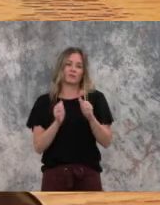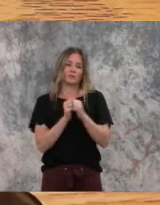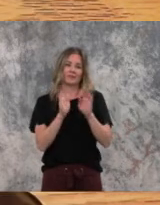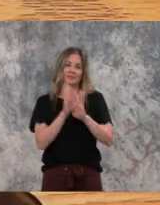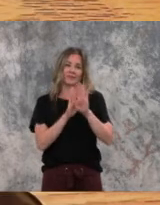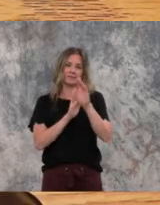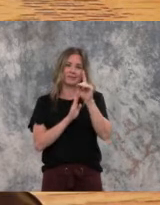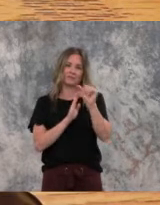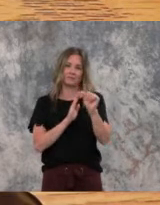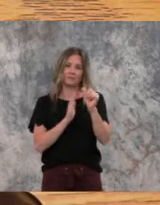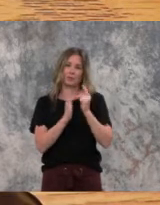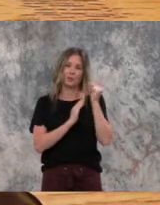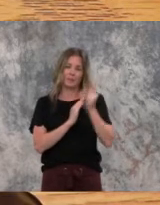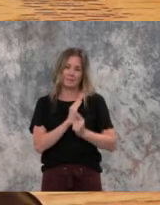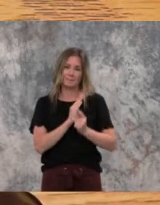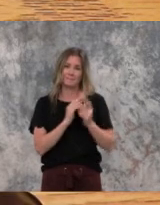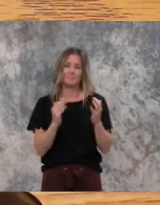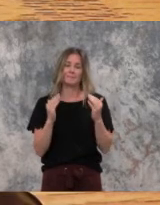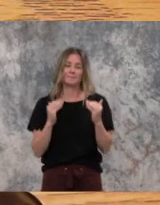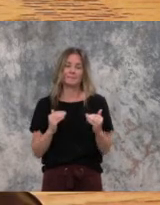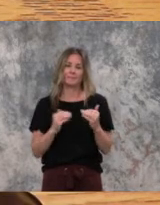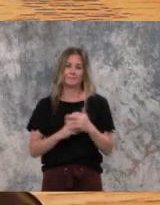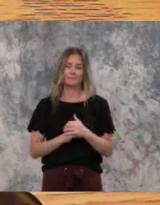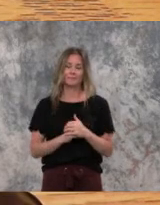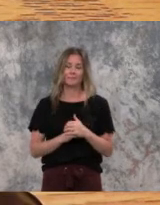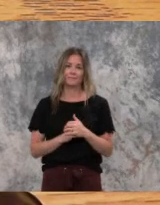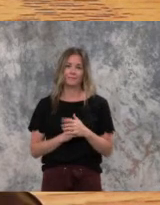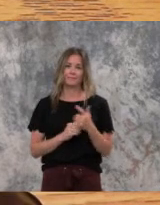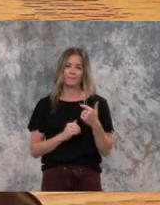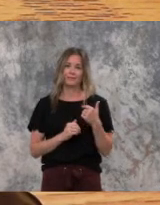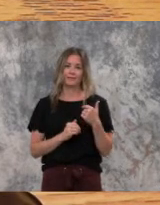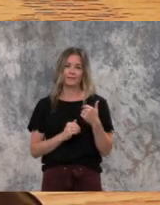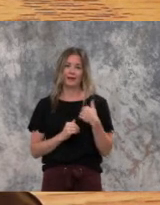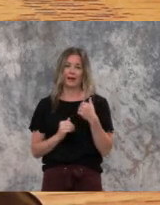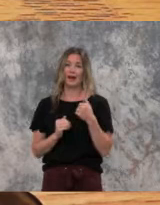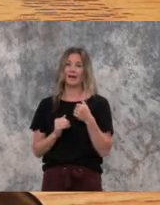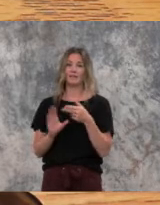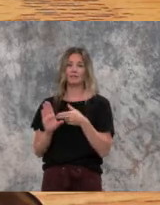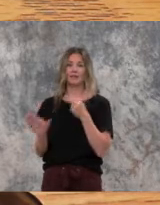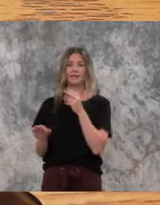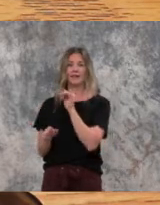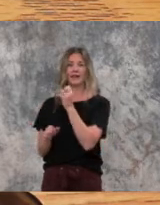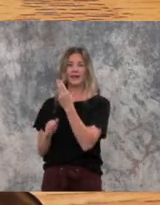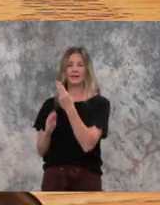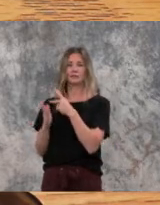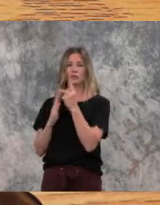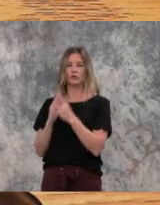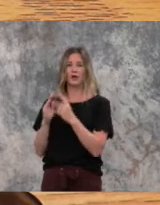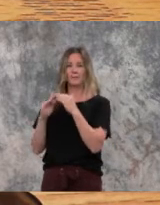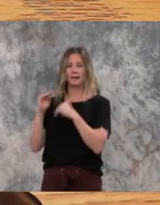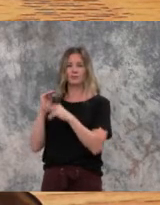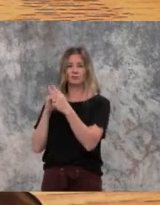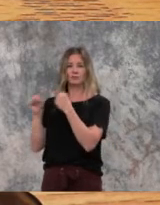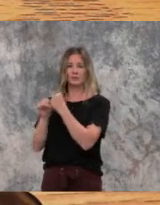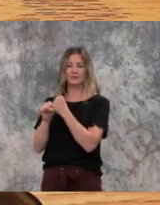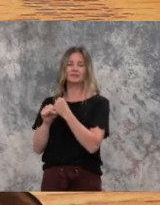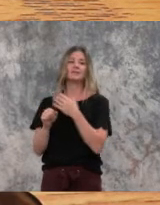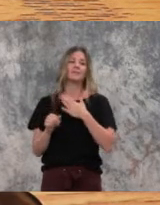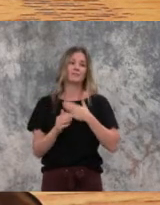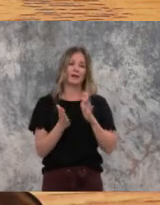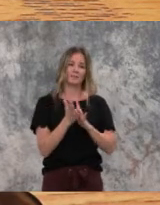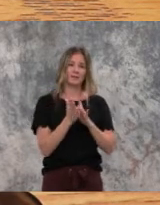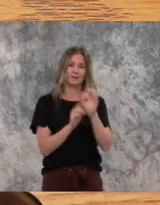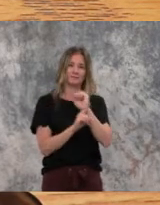Developmental Disabilities program. I have left the AISH program less than 2 years ago. My medical condition has